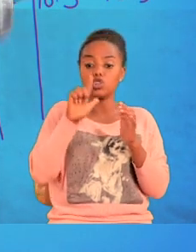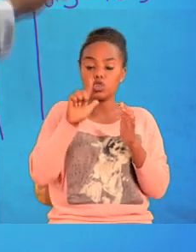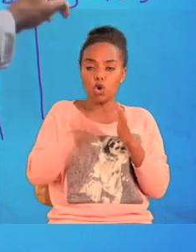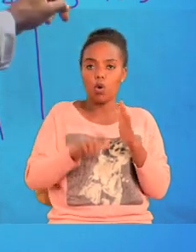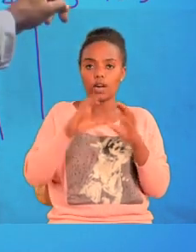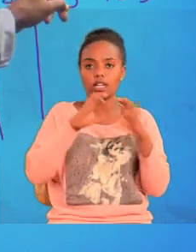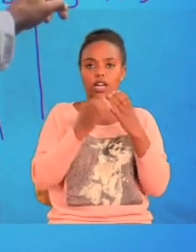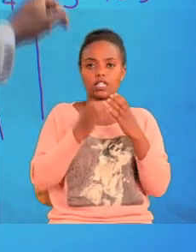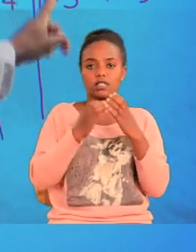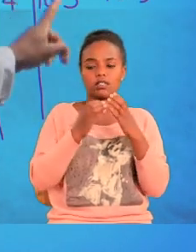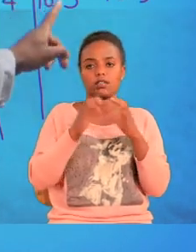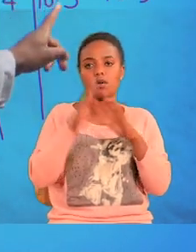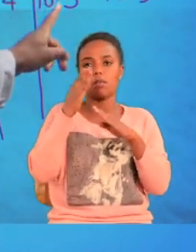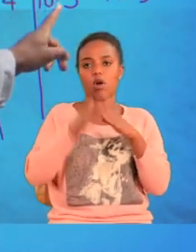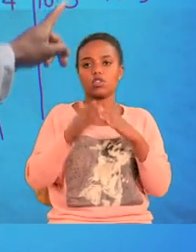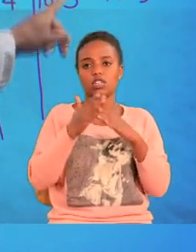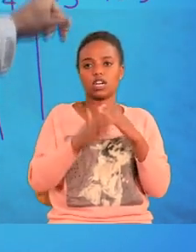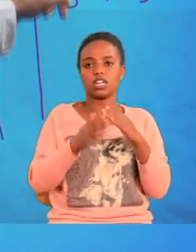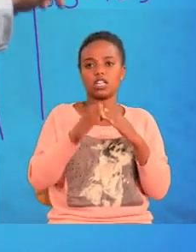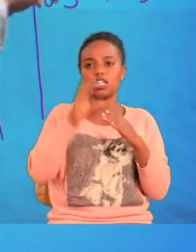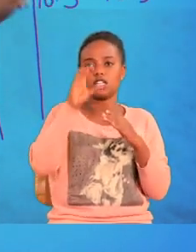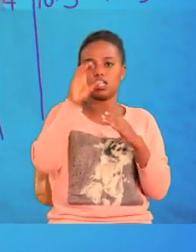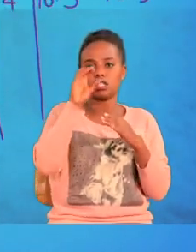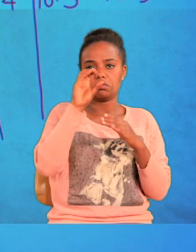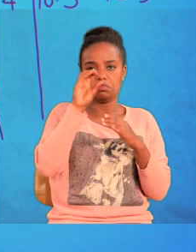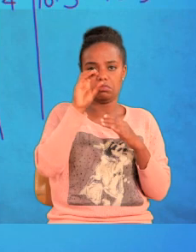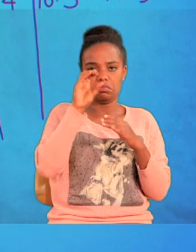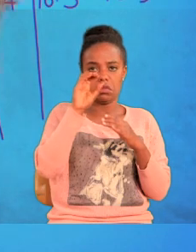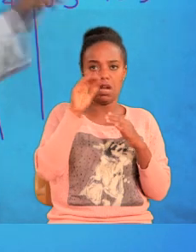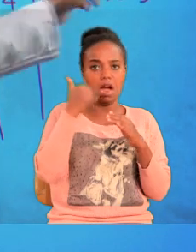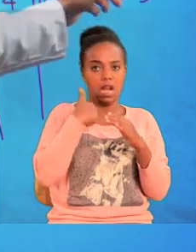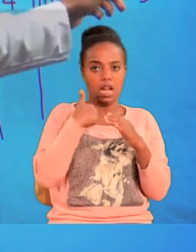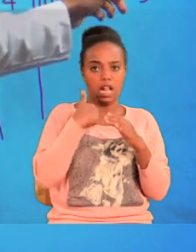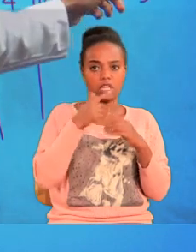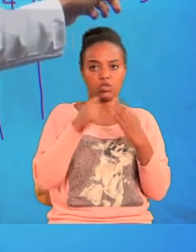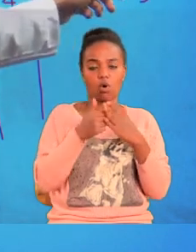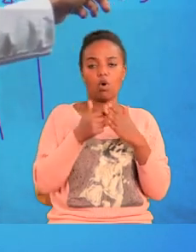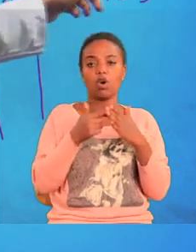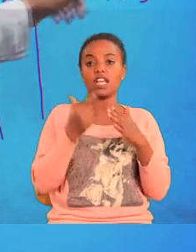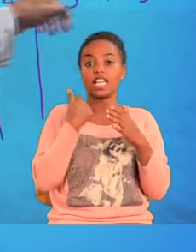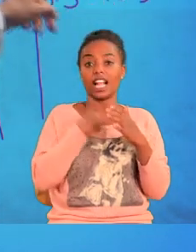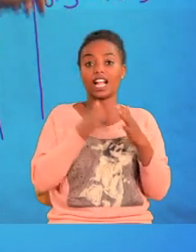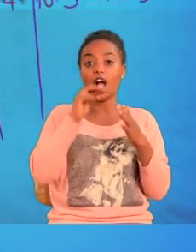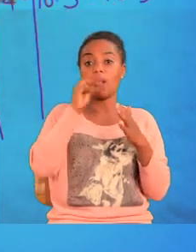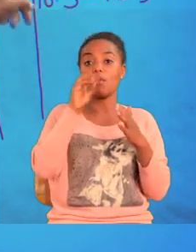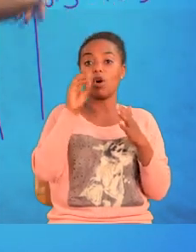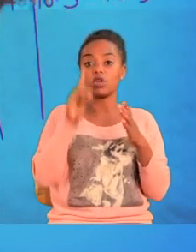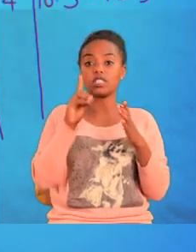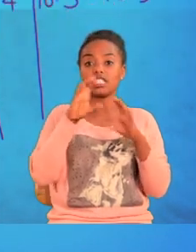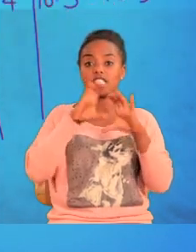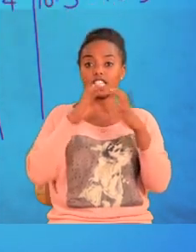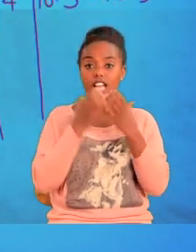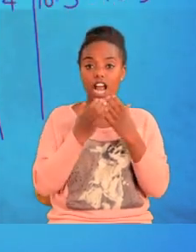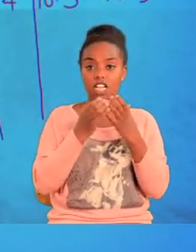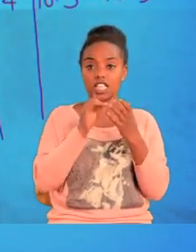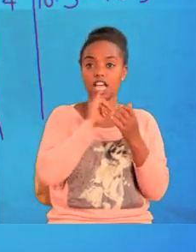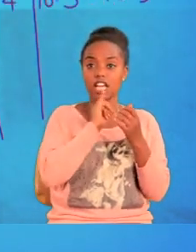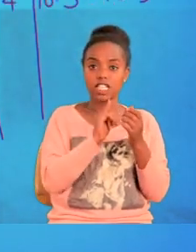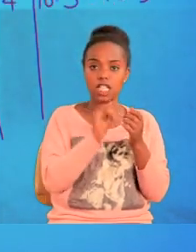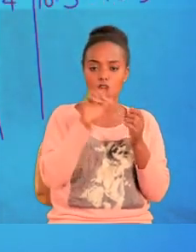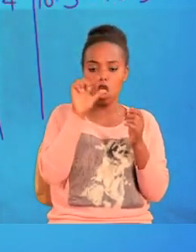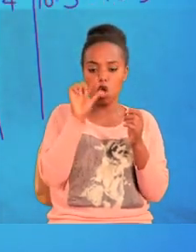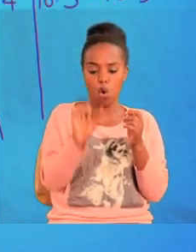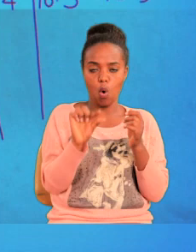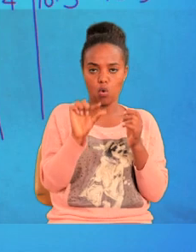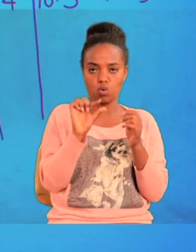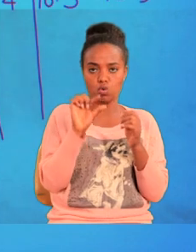is this one, for second class, for third class. So for our modal class, the lower class boundary is this